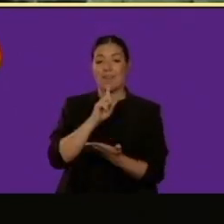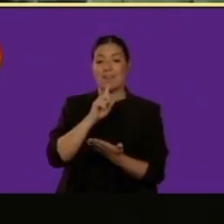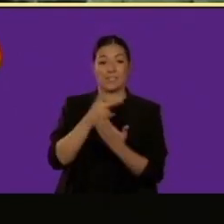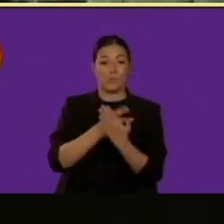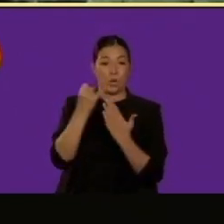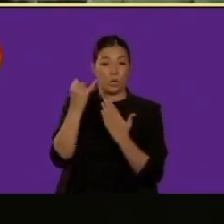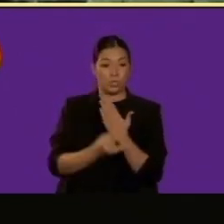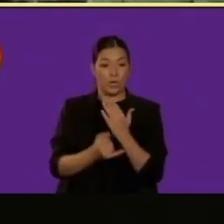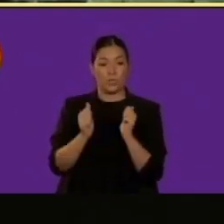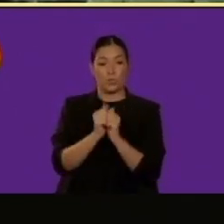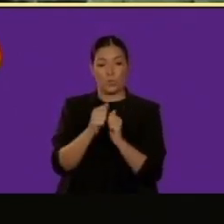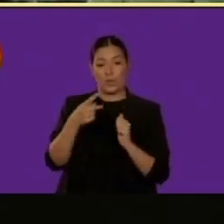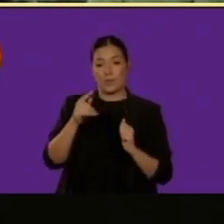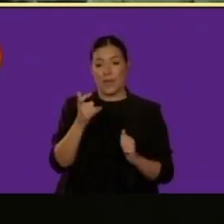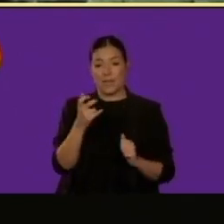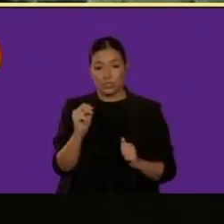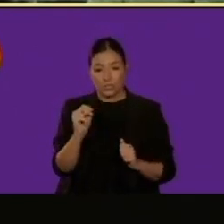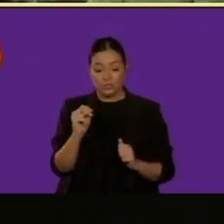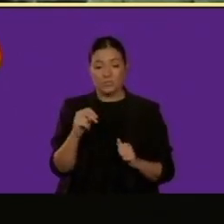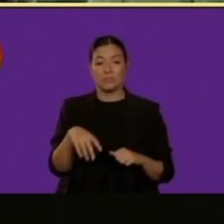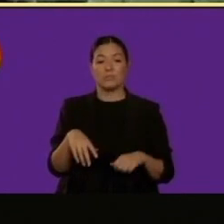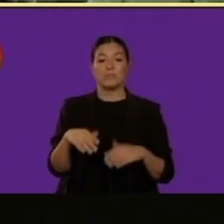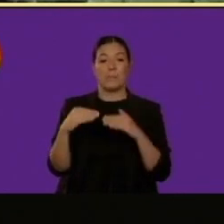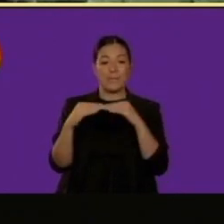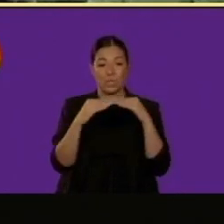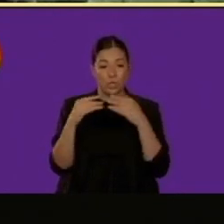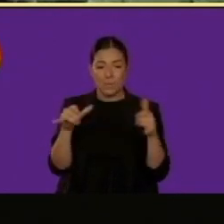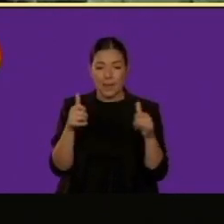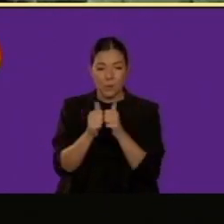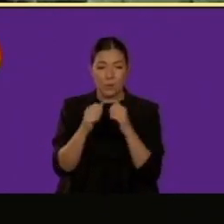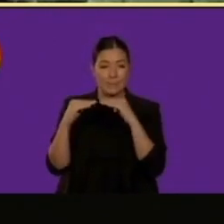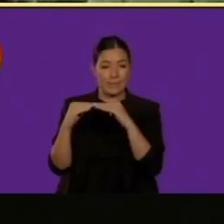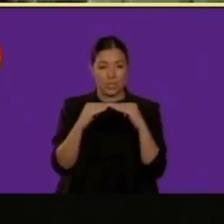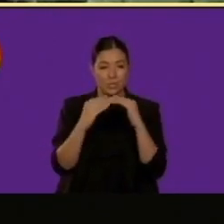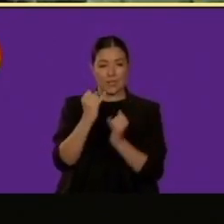and they do scratch even more. And usually,